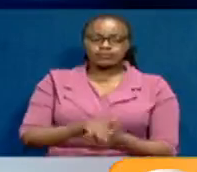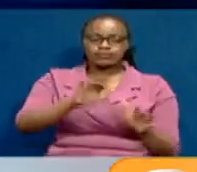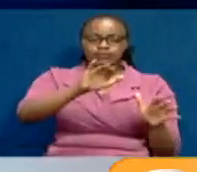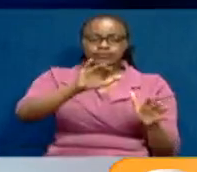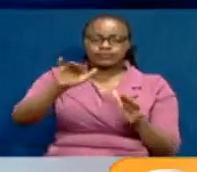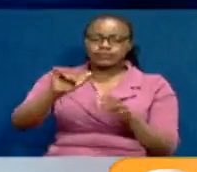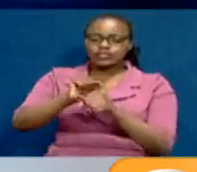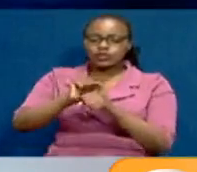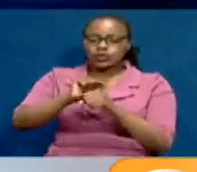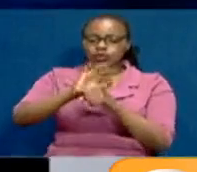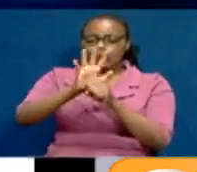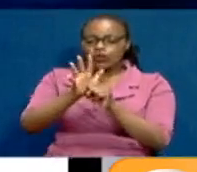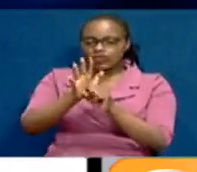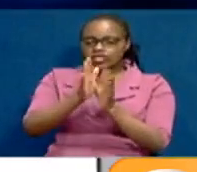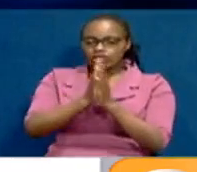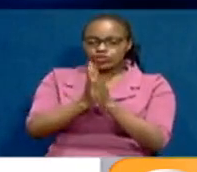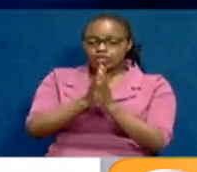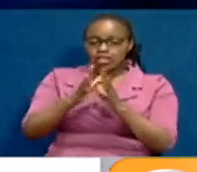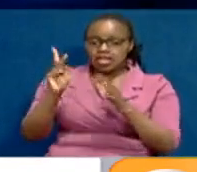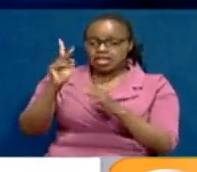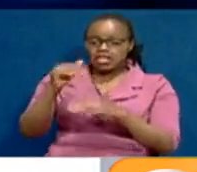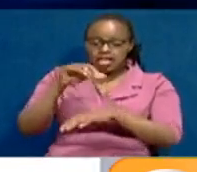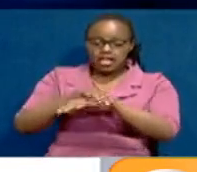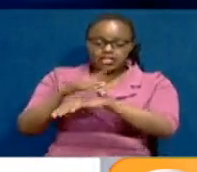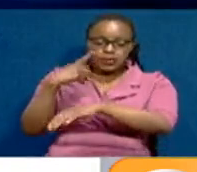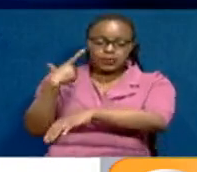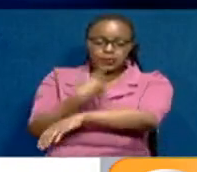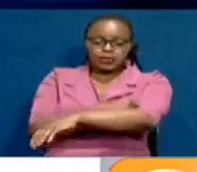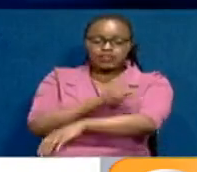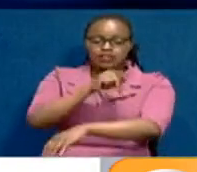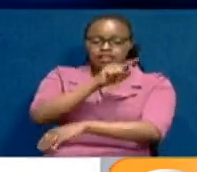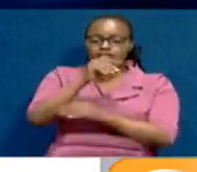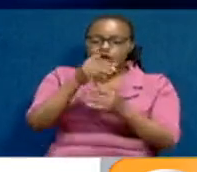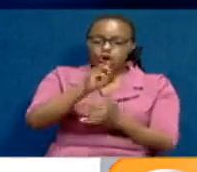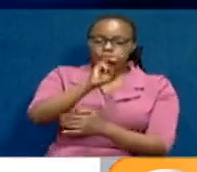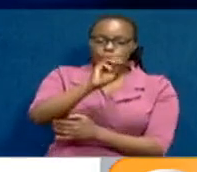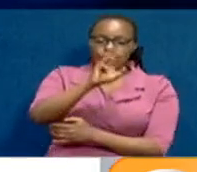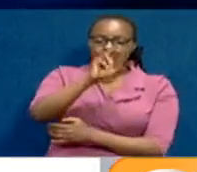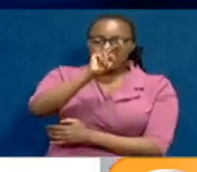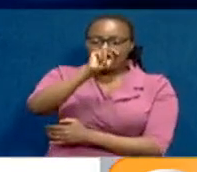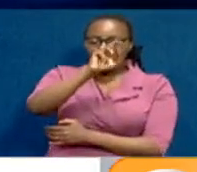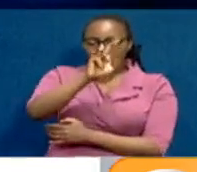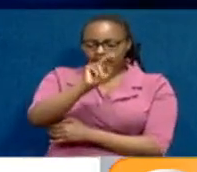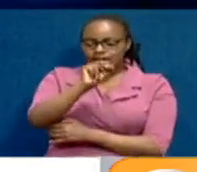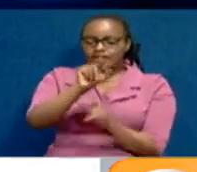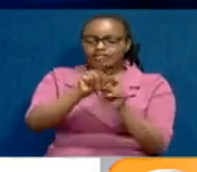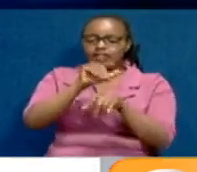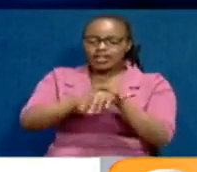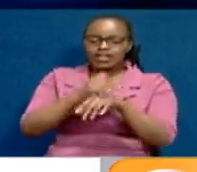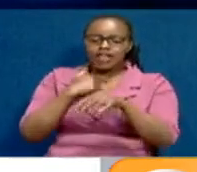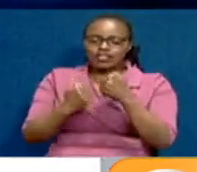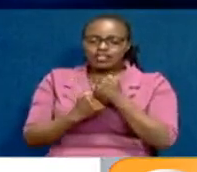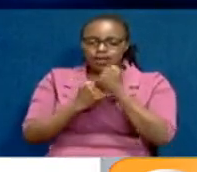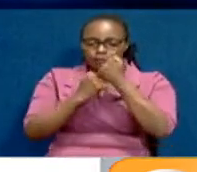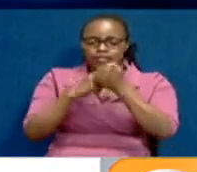And on COVID watch, Kenyans who have been fully vaccinated with Pfizer, AstraZeneca or Moderna vaccines and taken COVID-19 booster